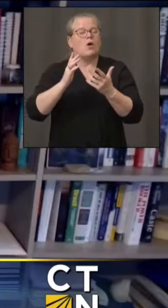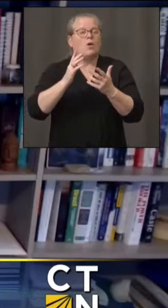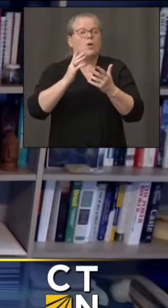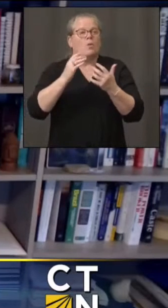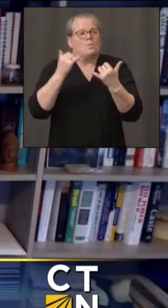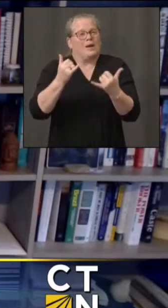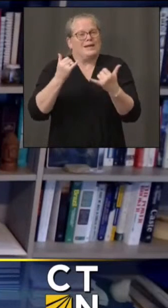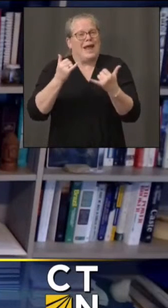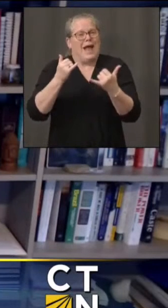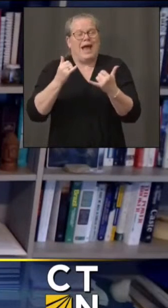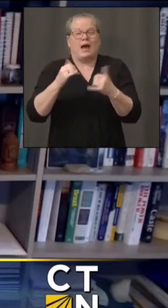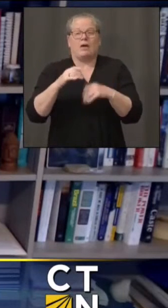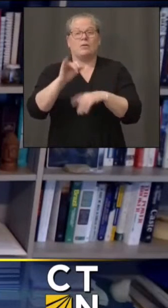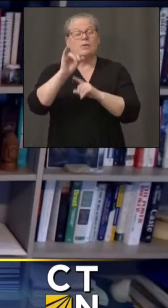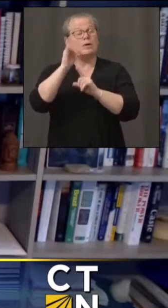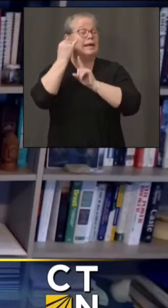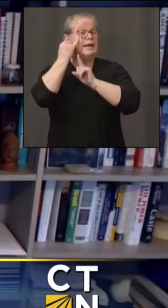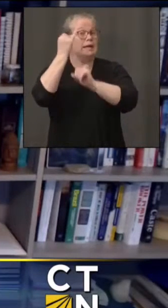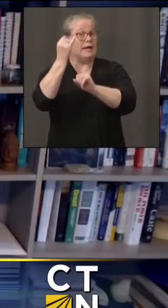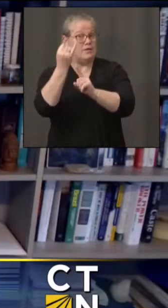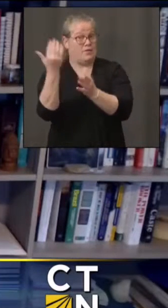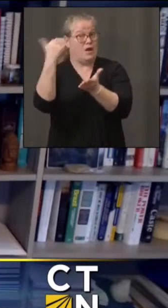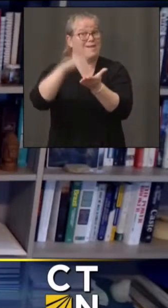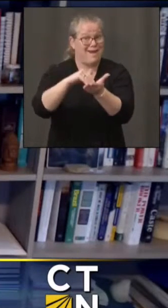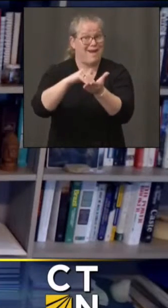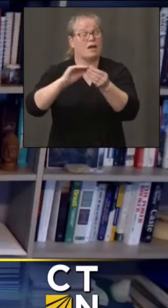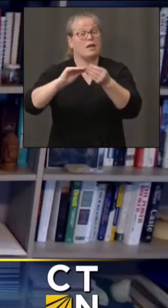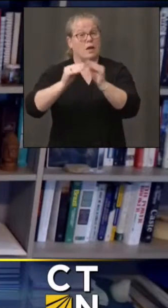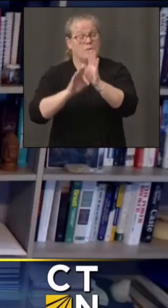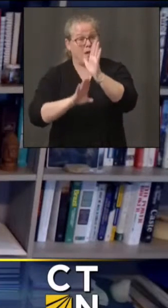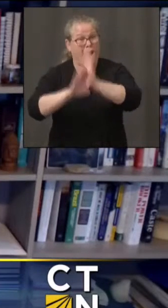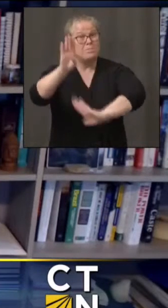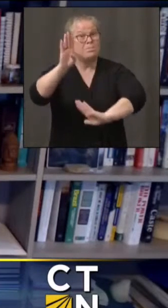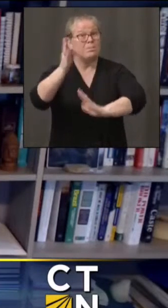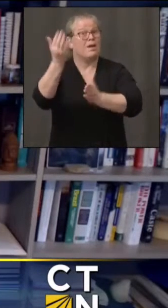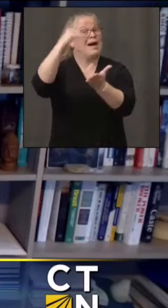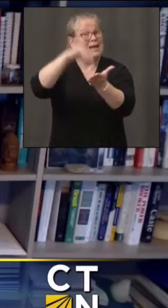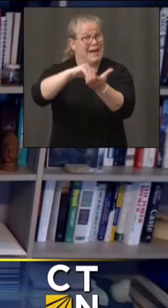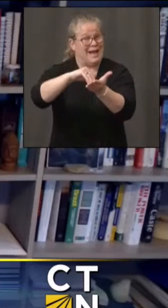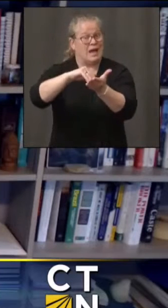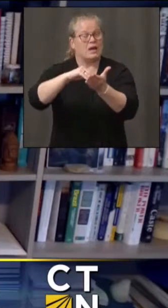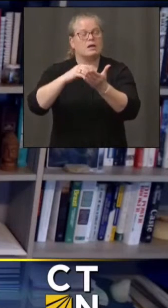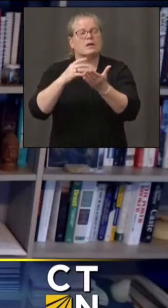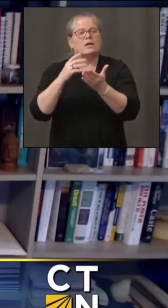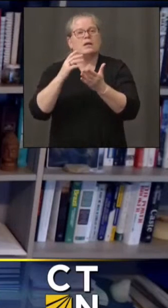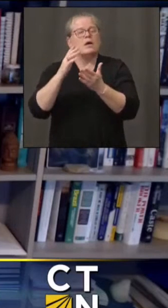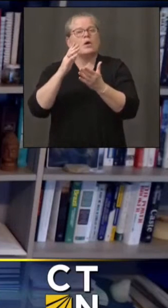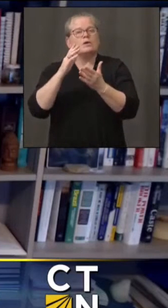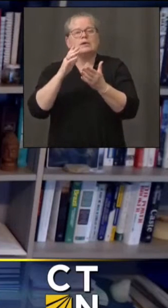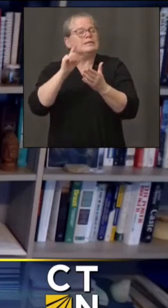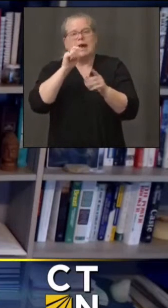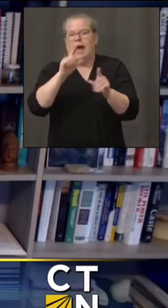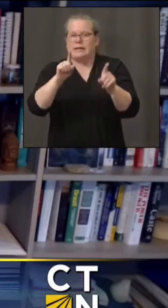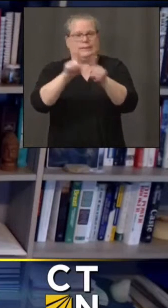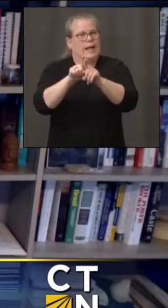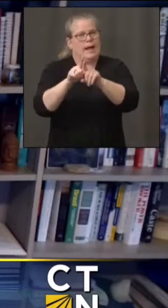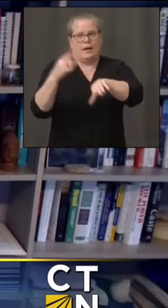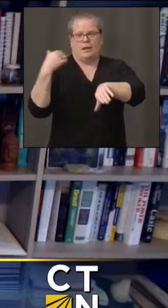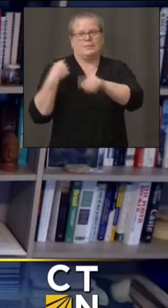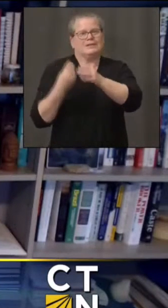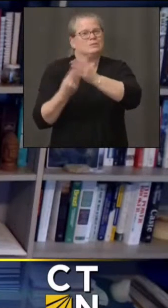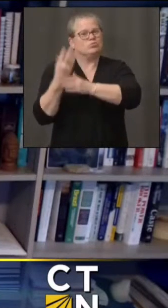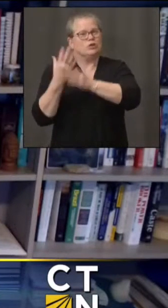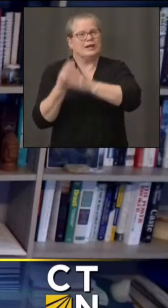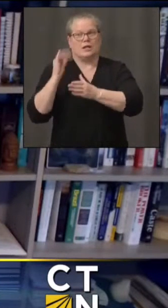this next wave for us, it's not going to be, hopefully not going to be the wildfire that we, went through